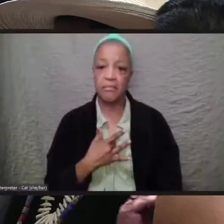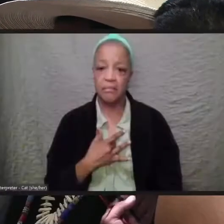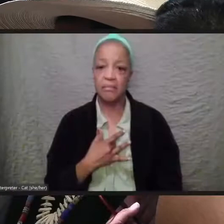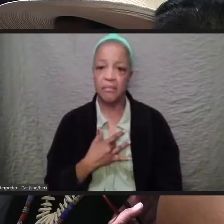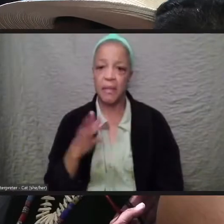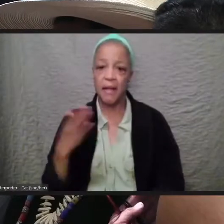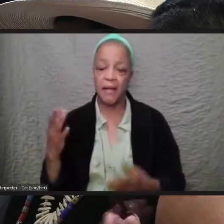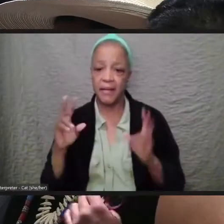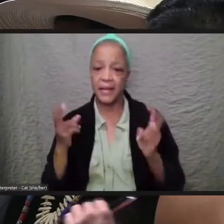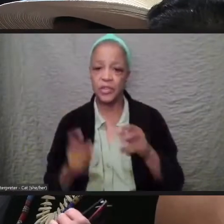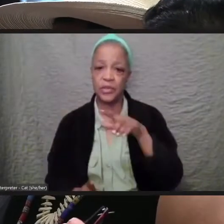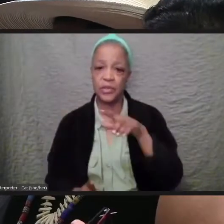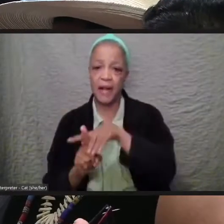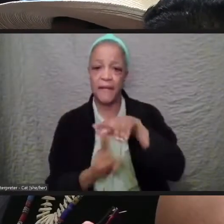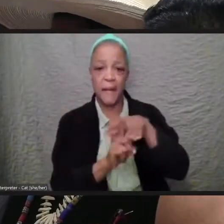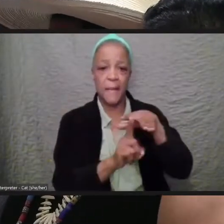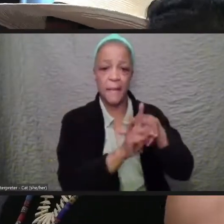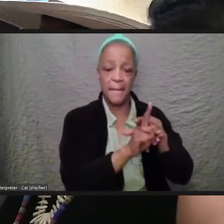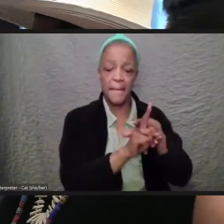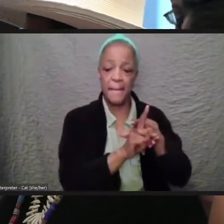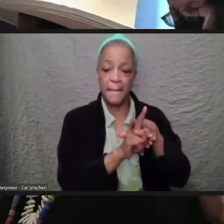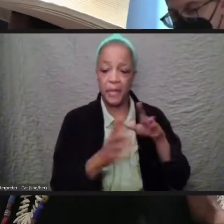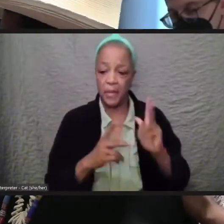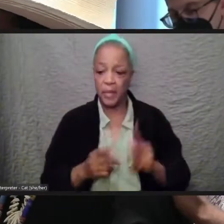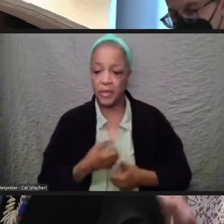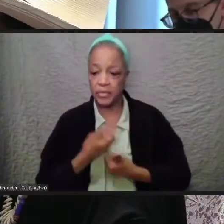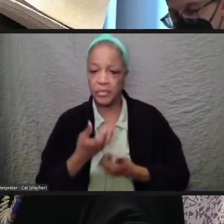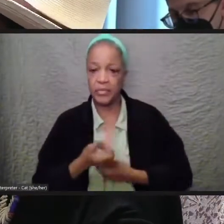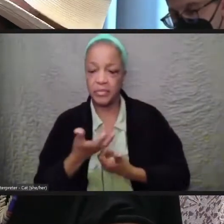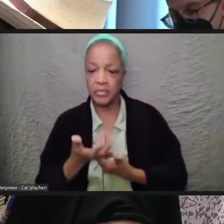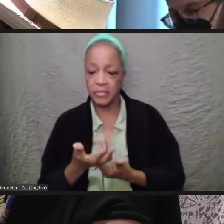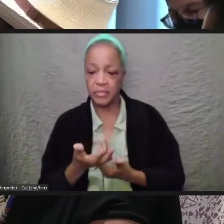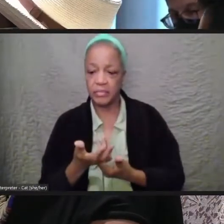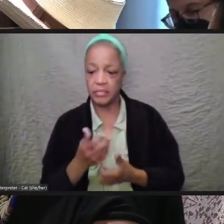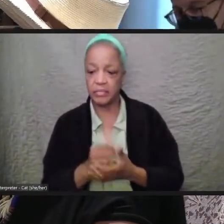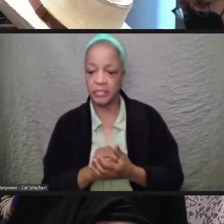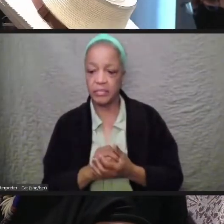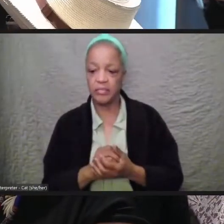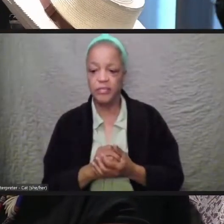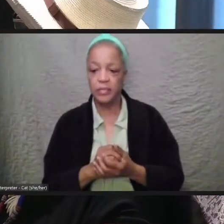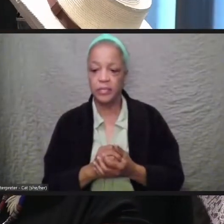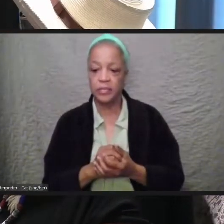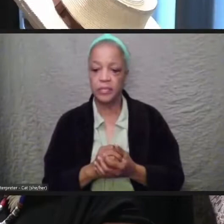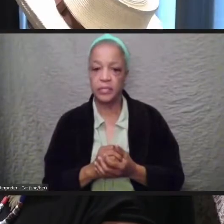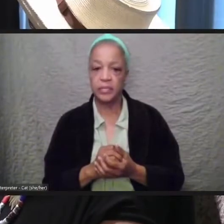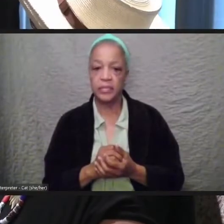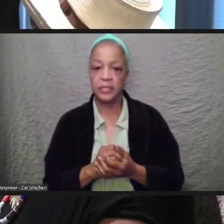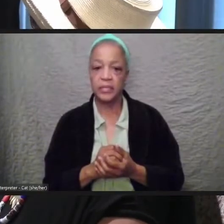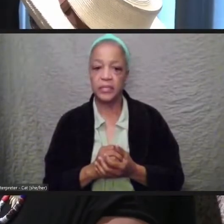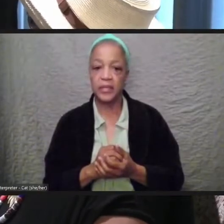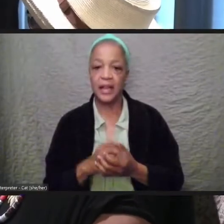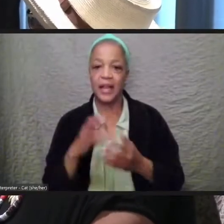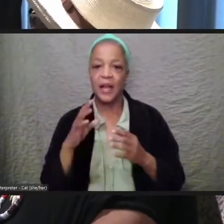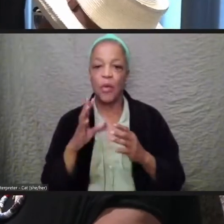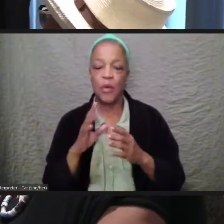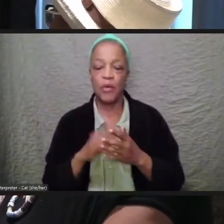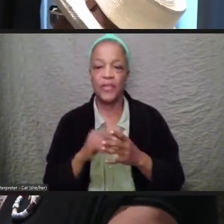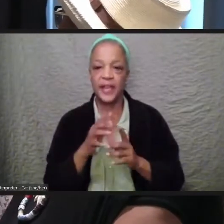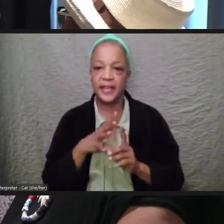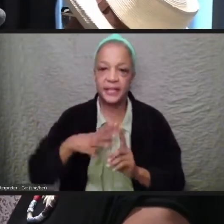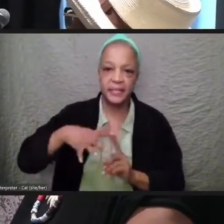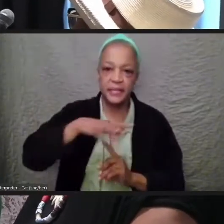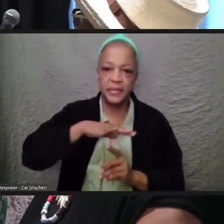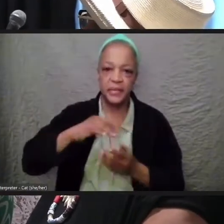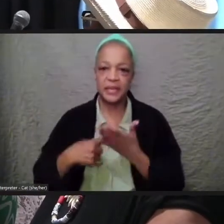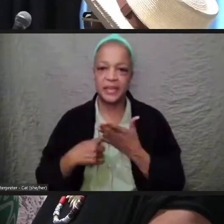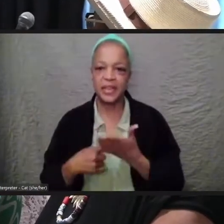things that have come up, and I think this might be in this realm that we're on now. I'm